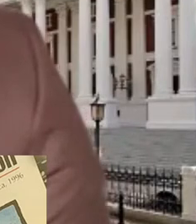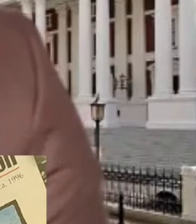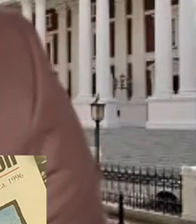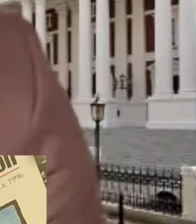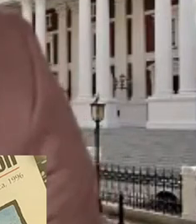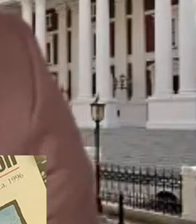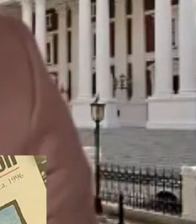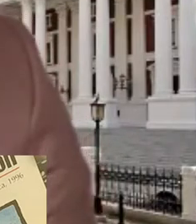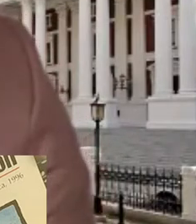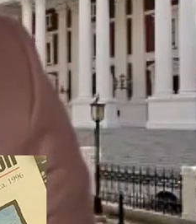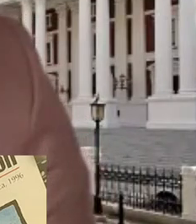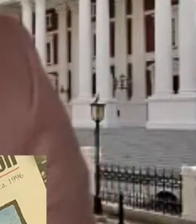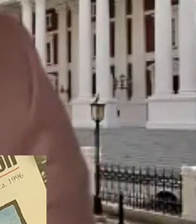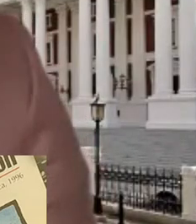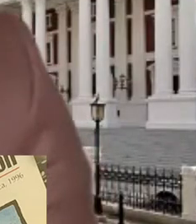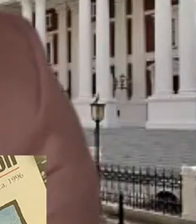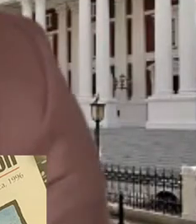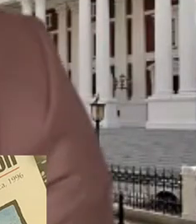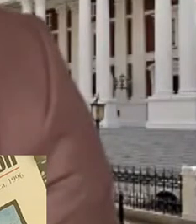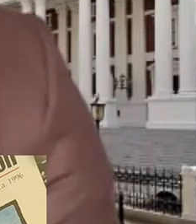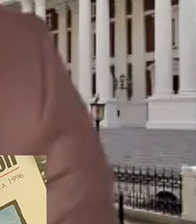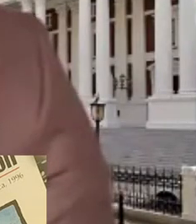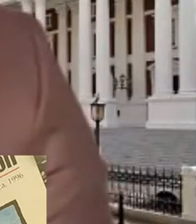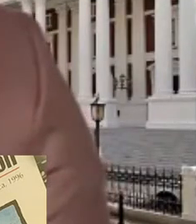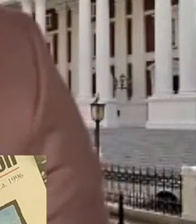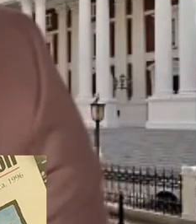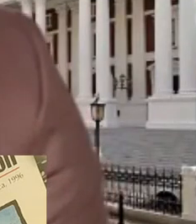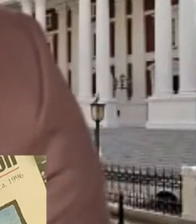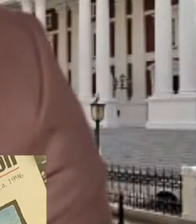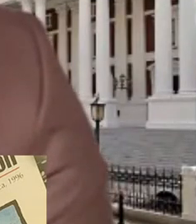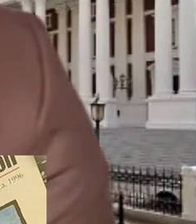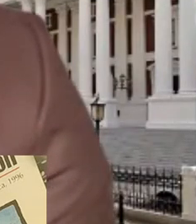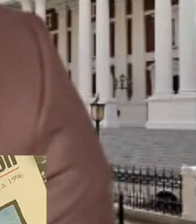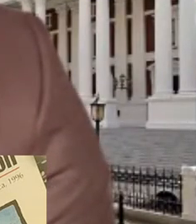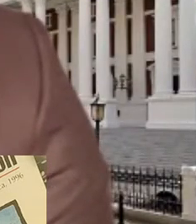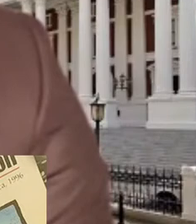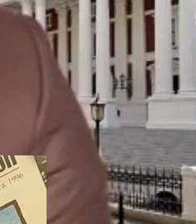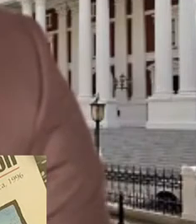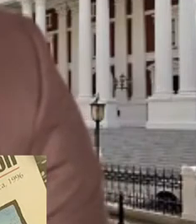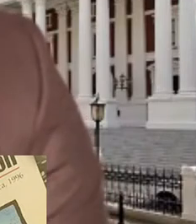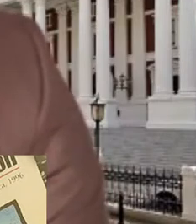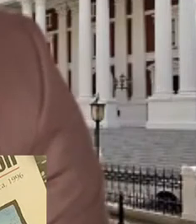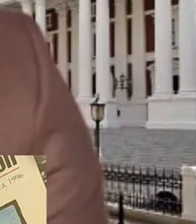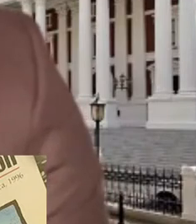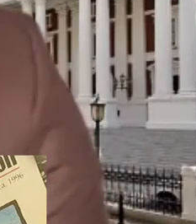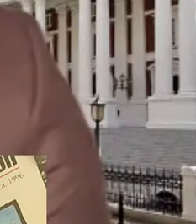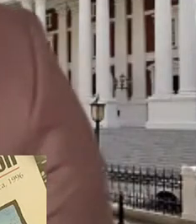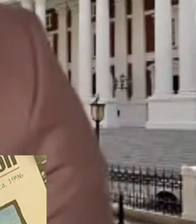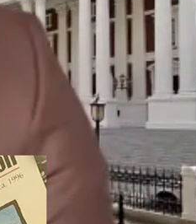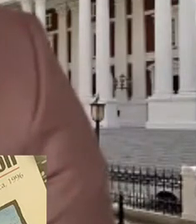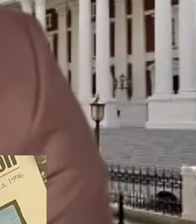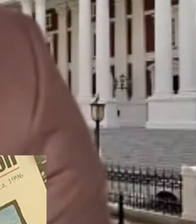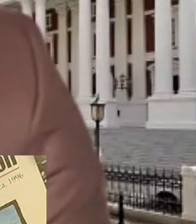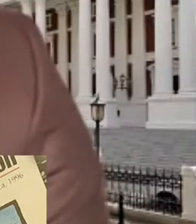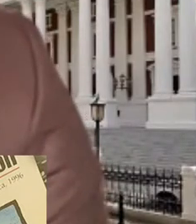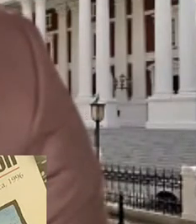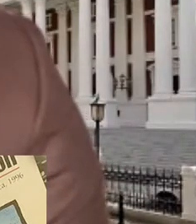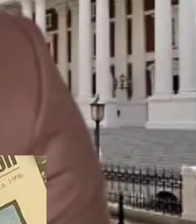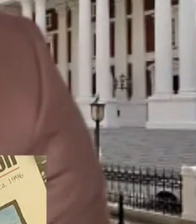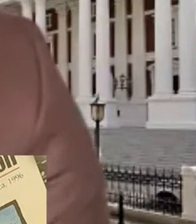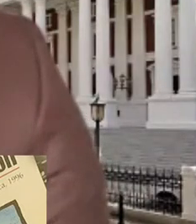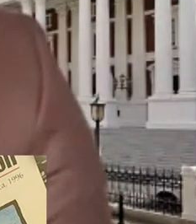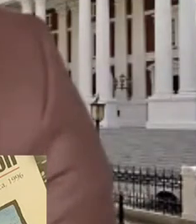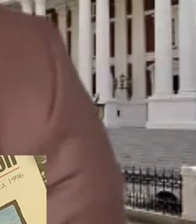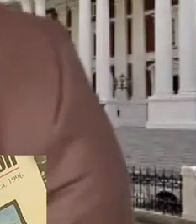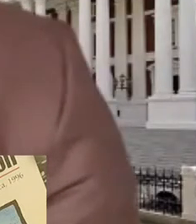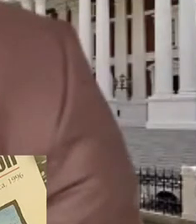rights of women in South Africa. It is very shameful that the ANC-led government has failed to make the country safe for